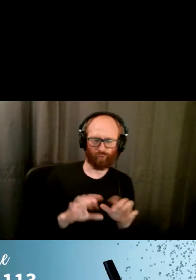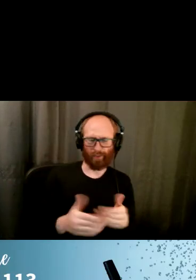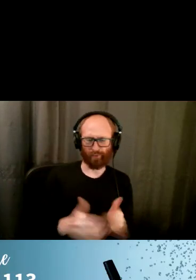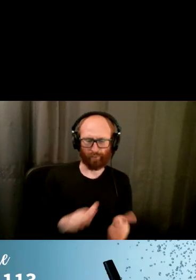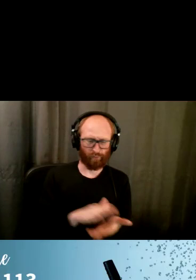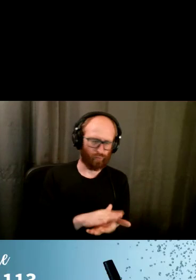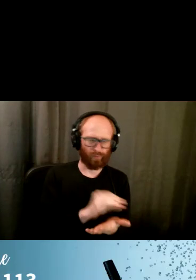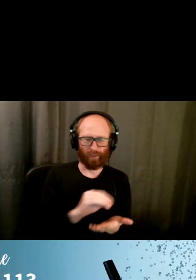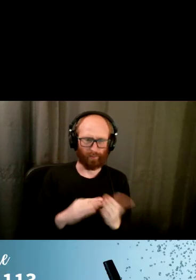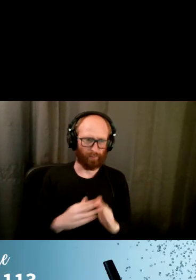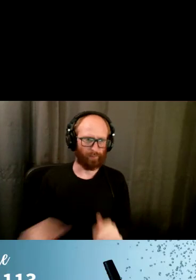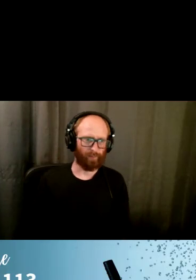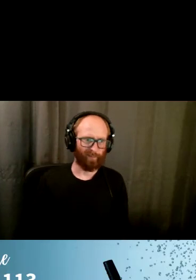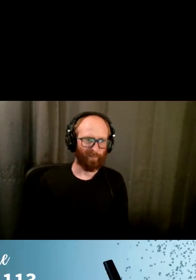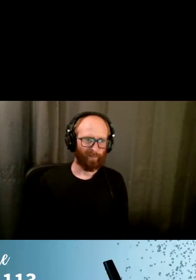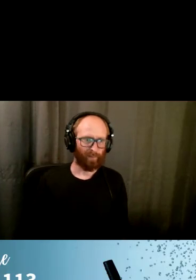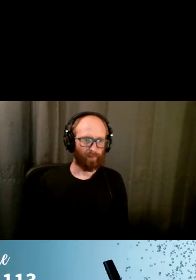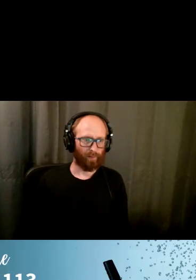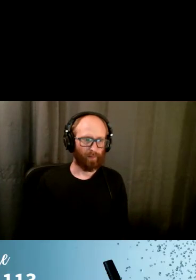communities.